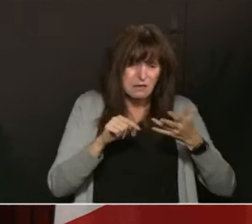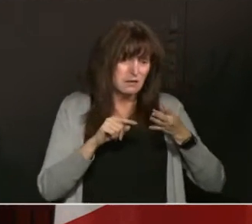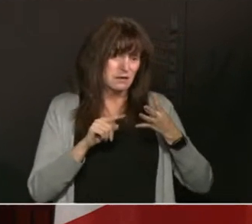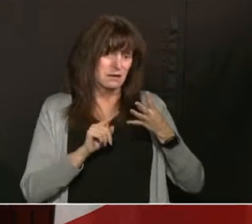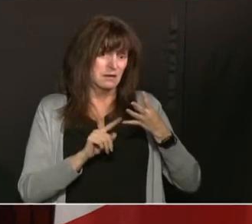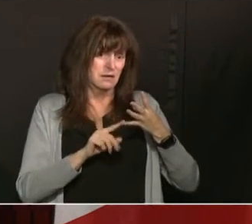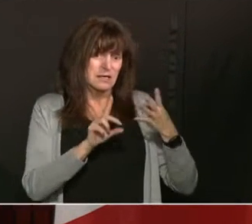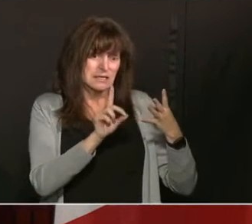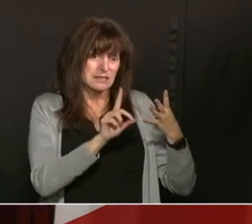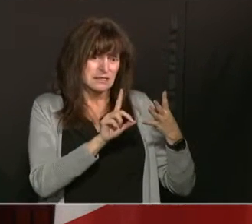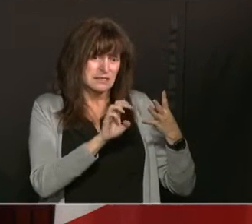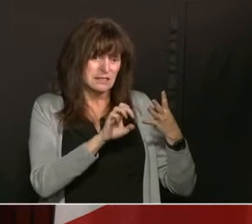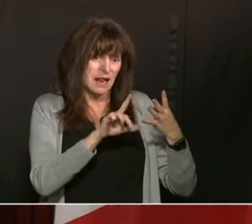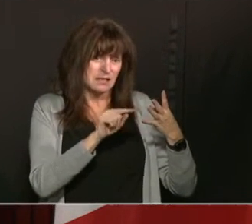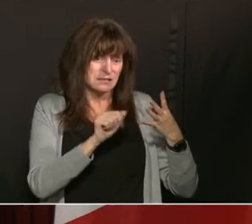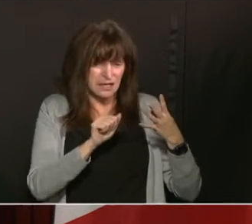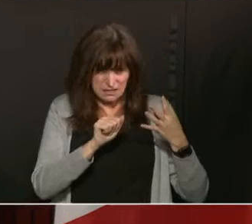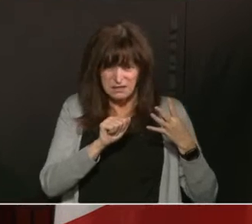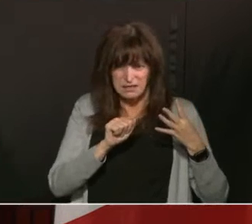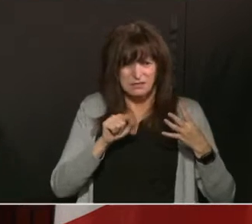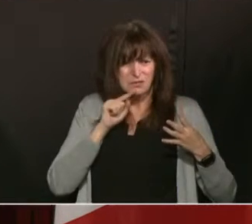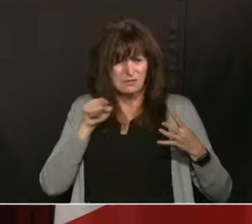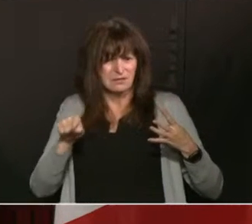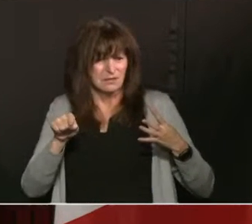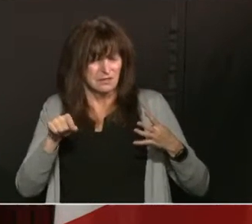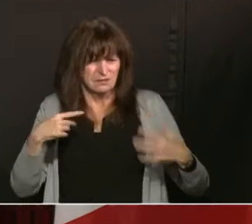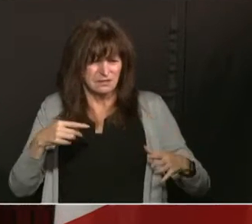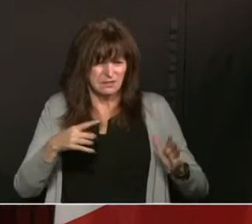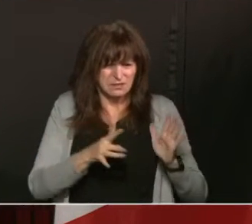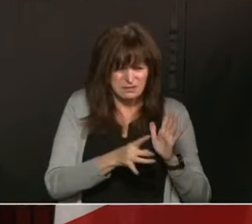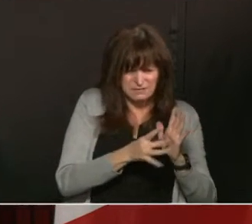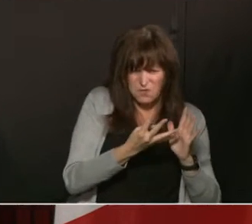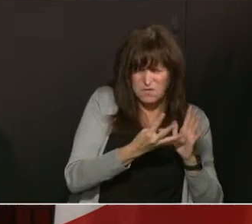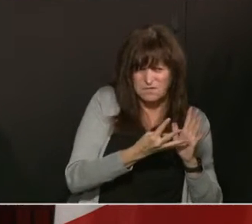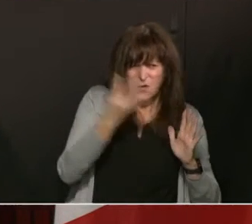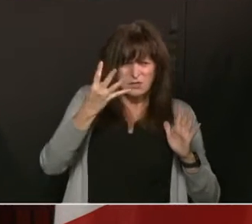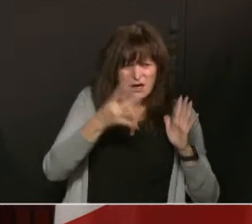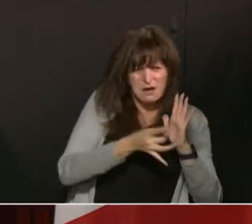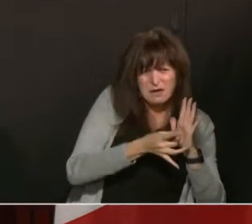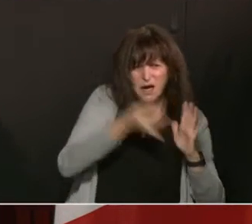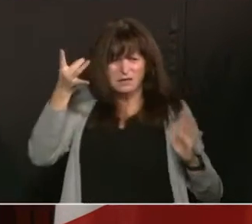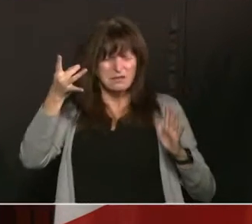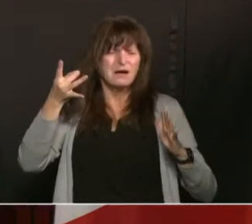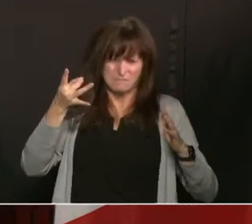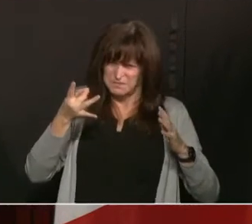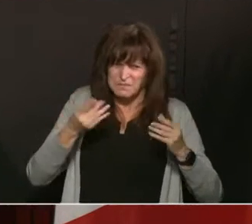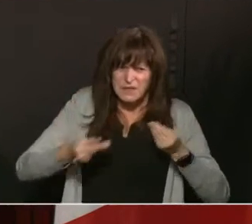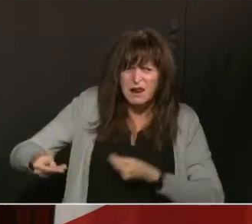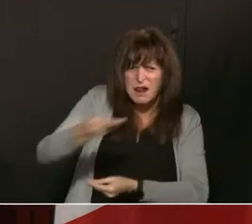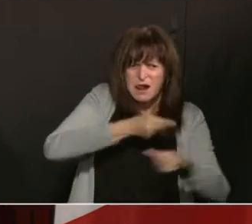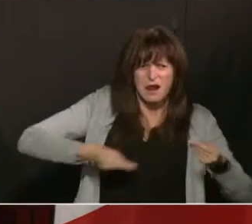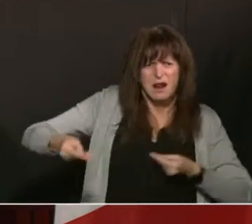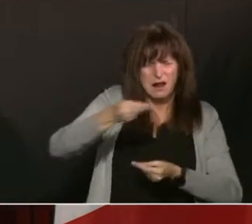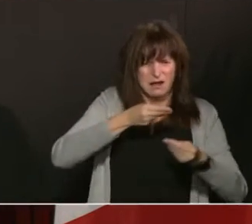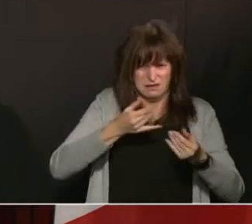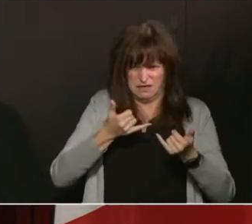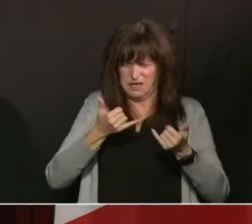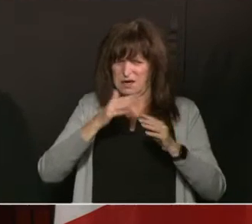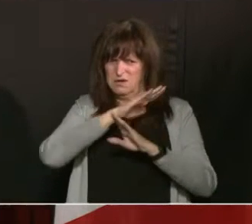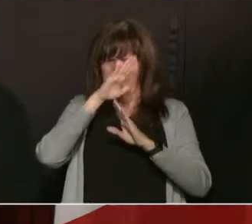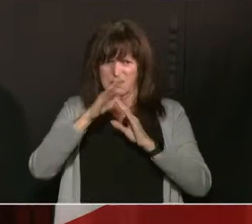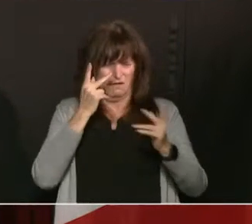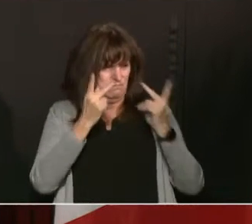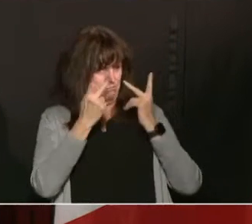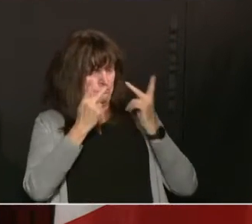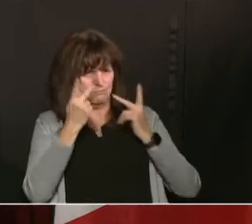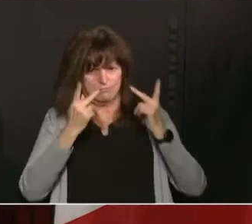of last week, Omicron has become the dominant strain in Ontario. This variant moves